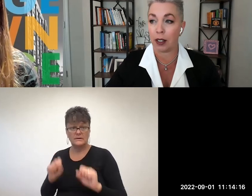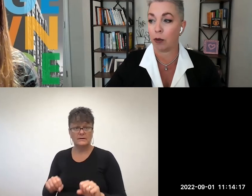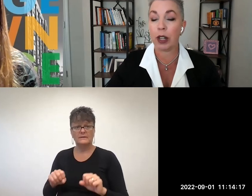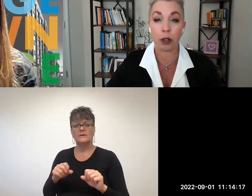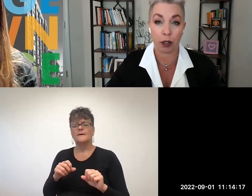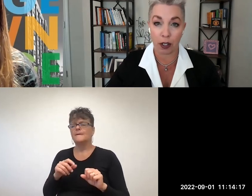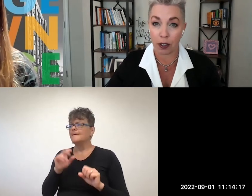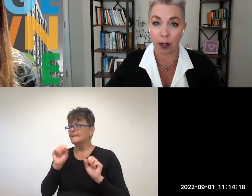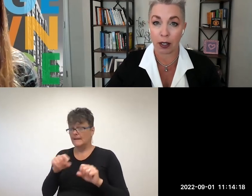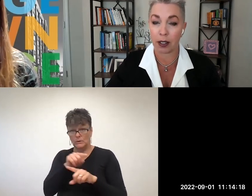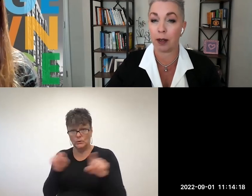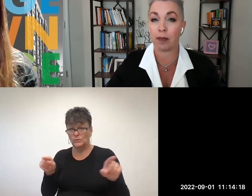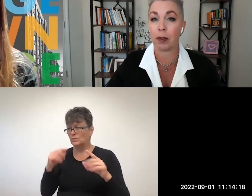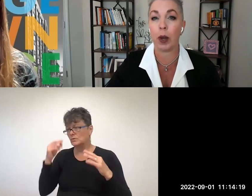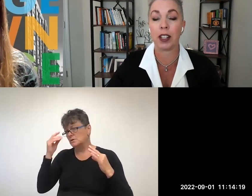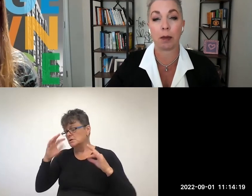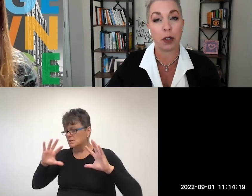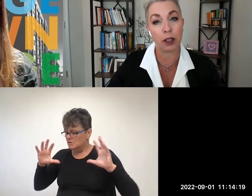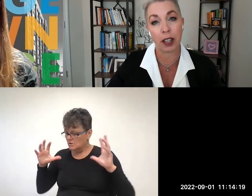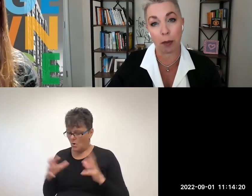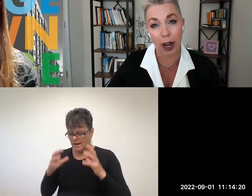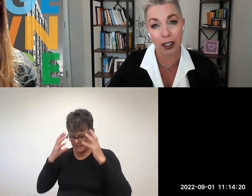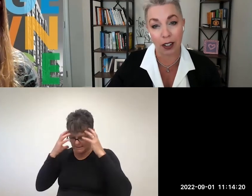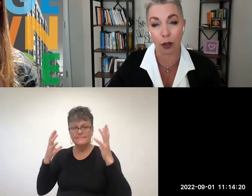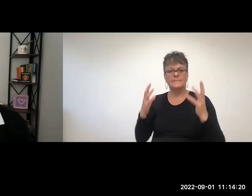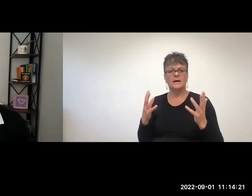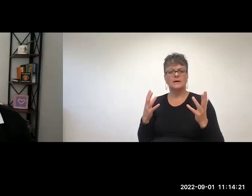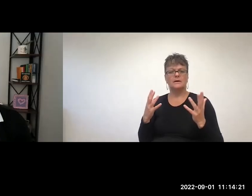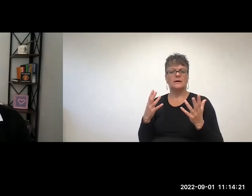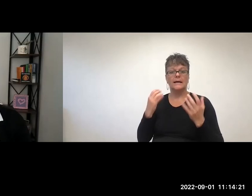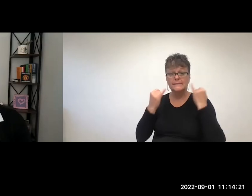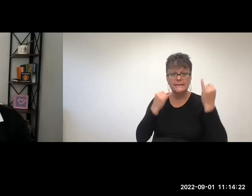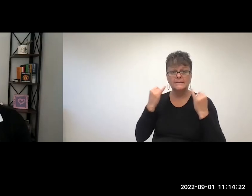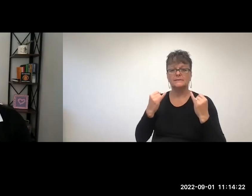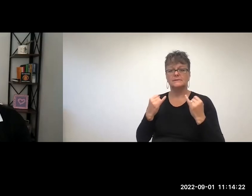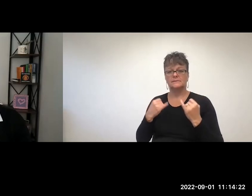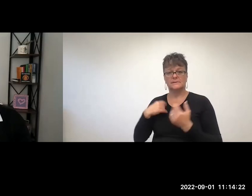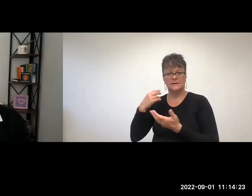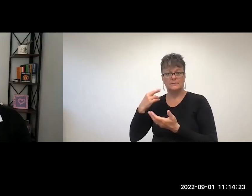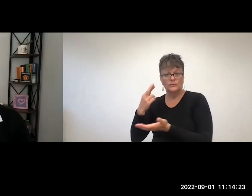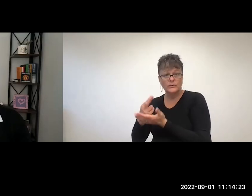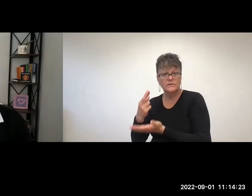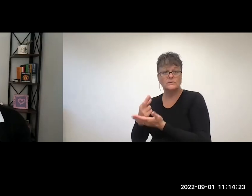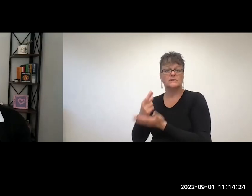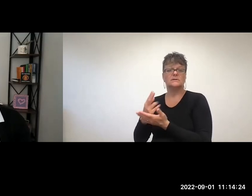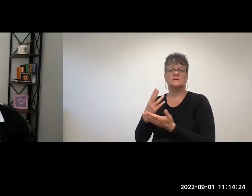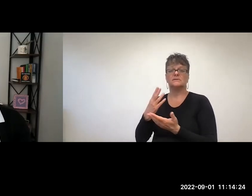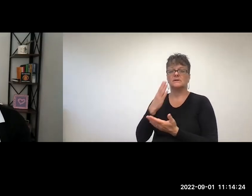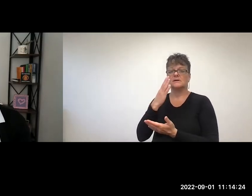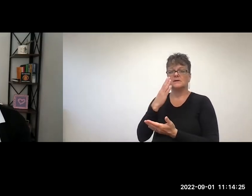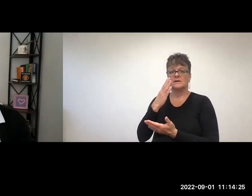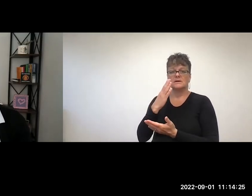some resources, some ways that students can practice or review material that they may have missed.